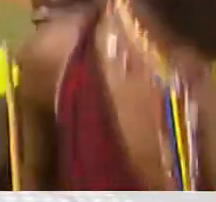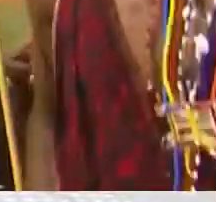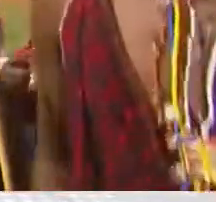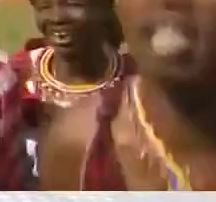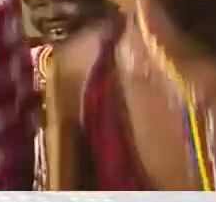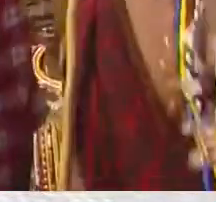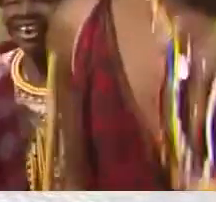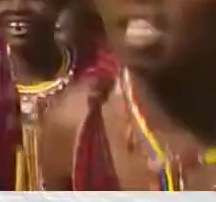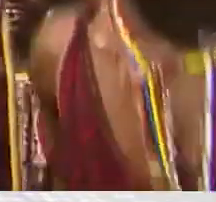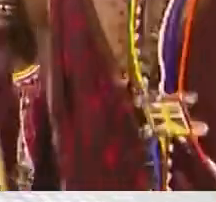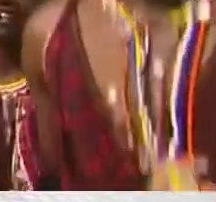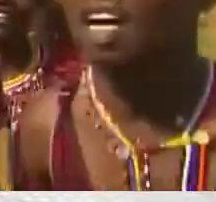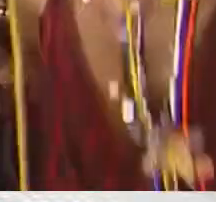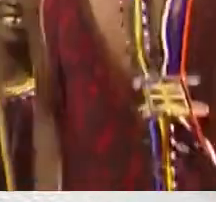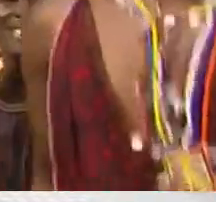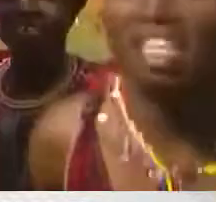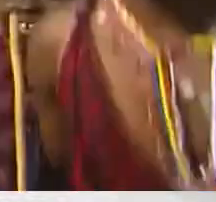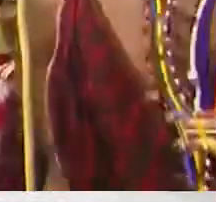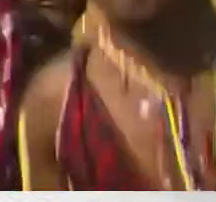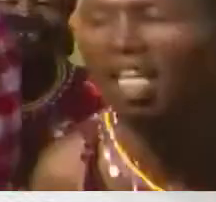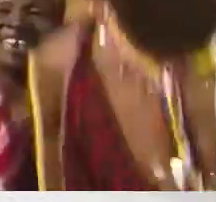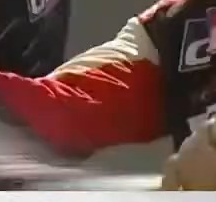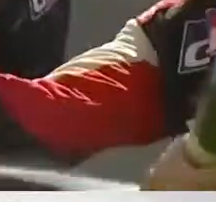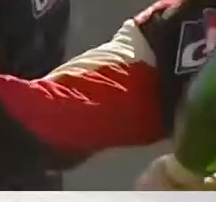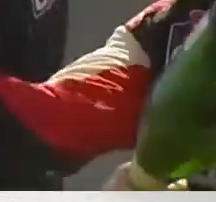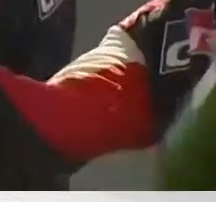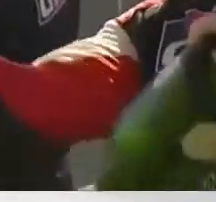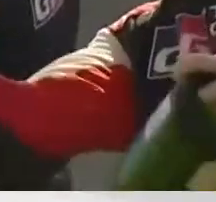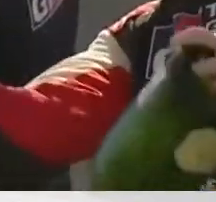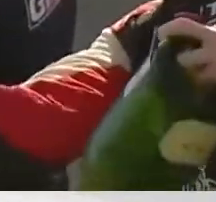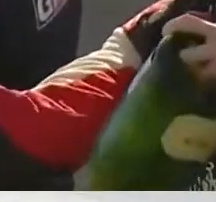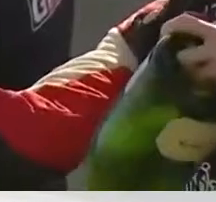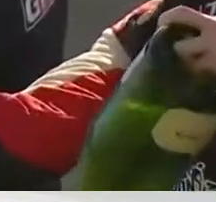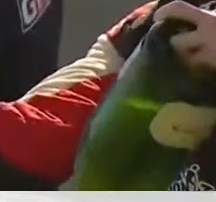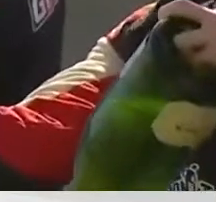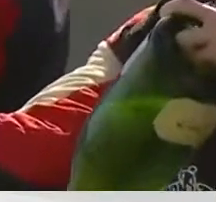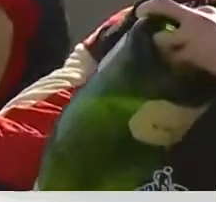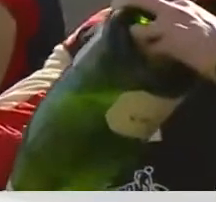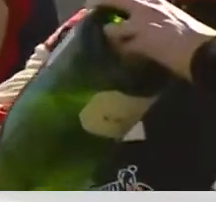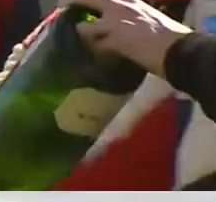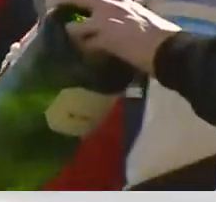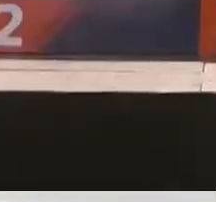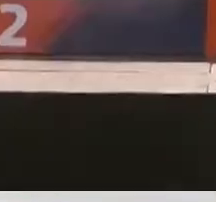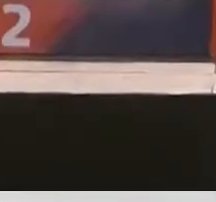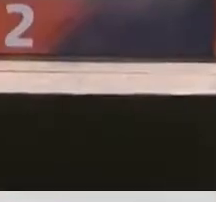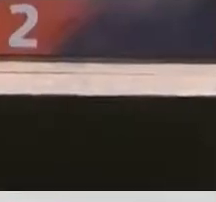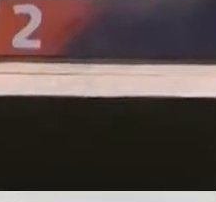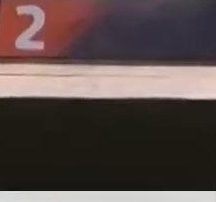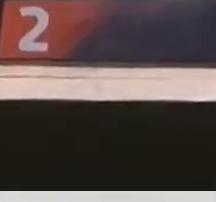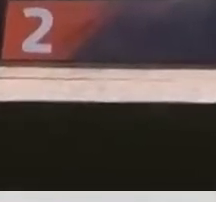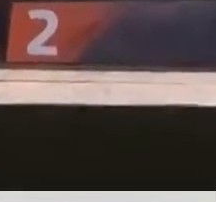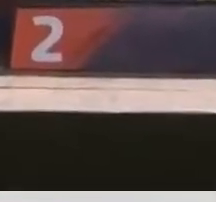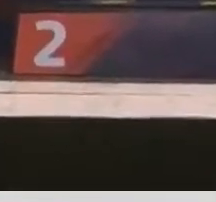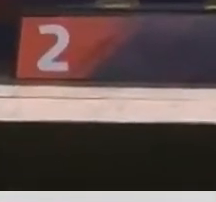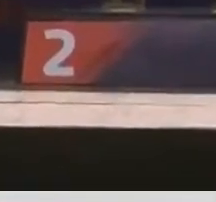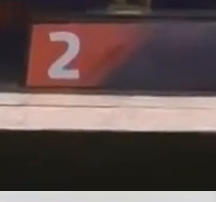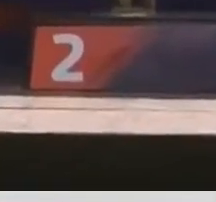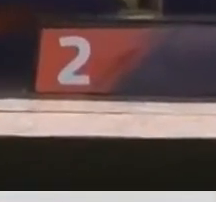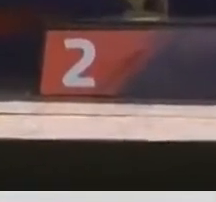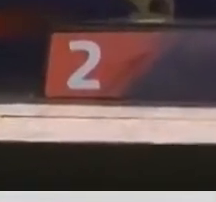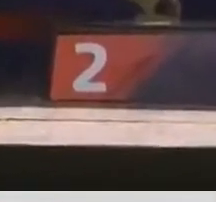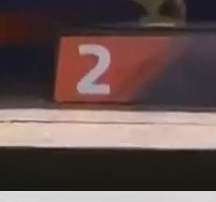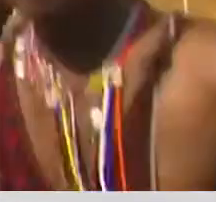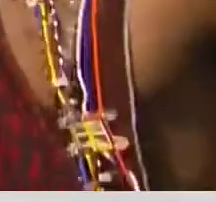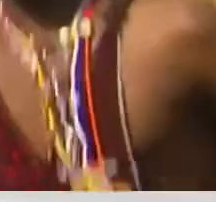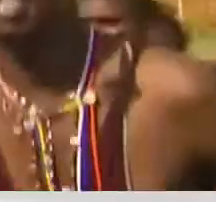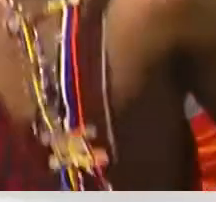I think I had a lot of issues to face this weekend, but it could have been a much more comfortable race for us in terms of pace. We had a really good